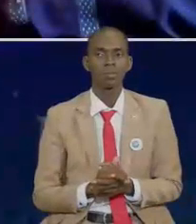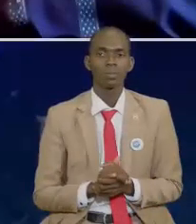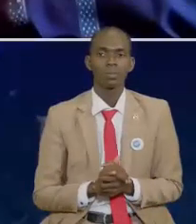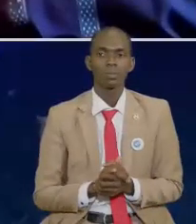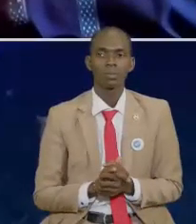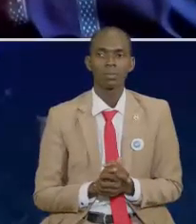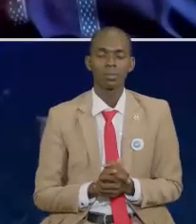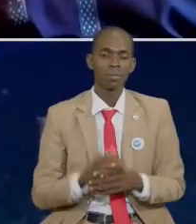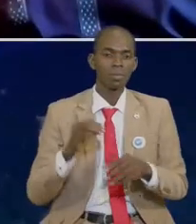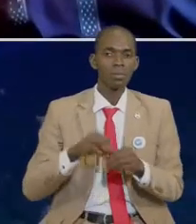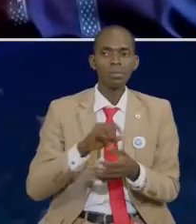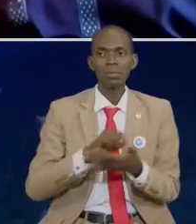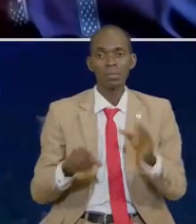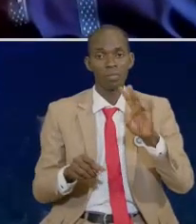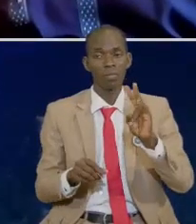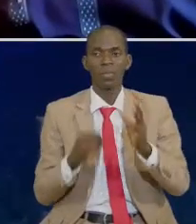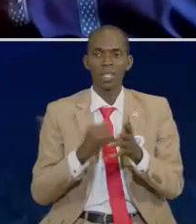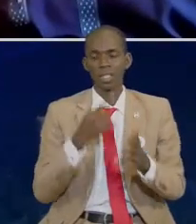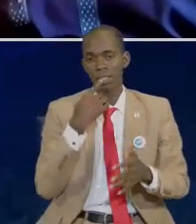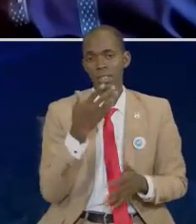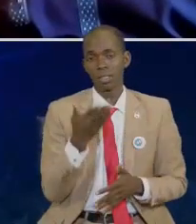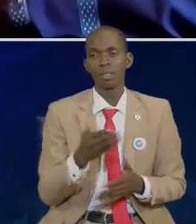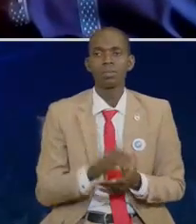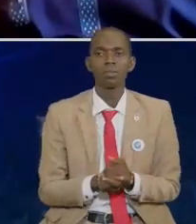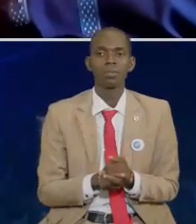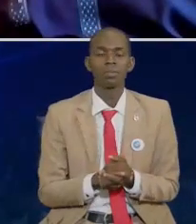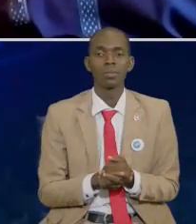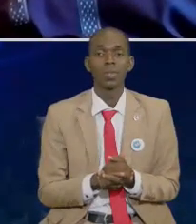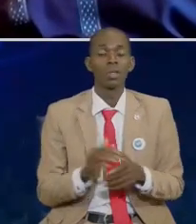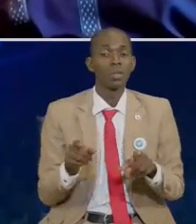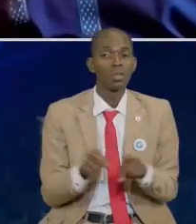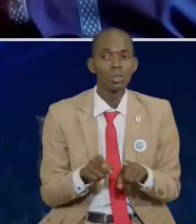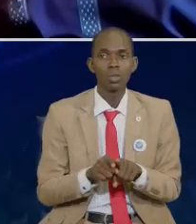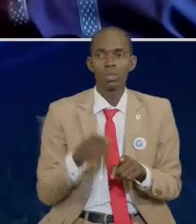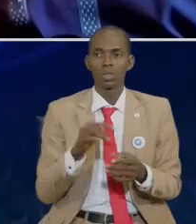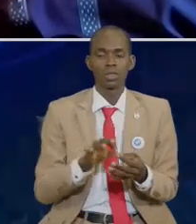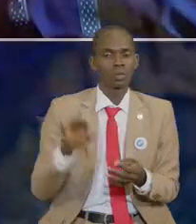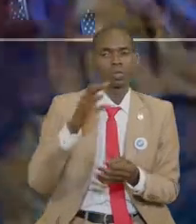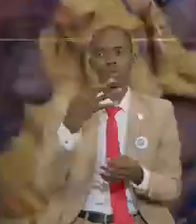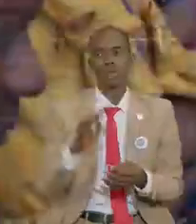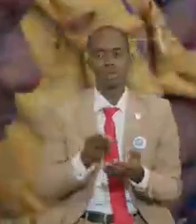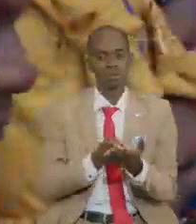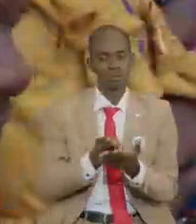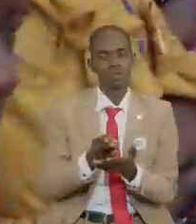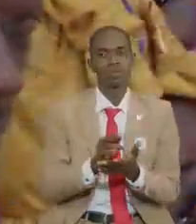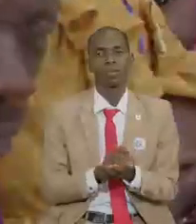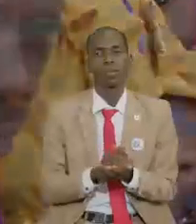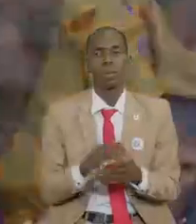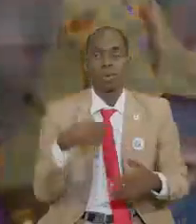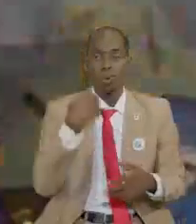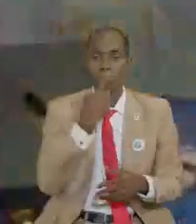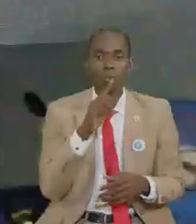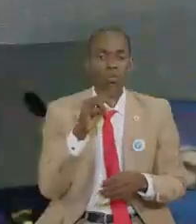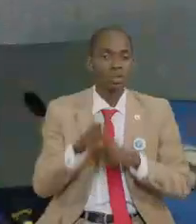In verse 17, it tells us, even the Spirit of truth, whom the world